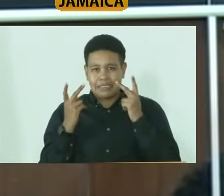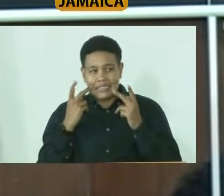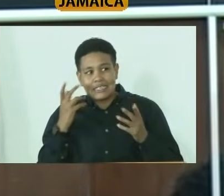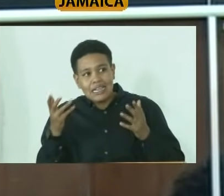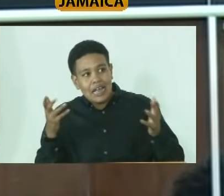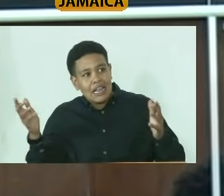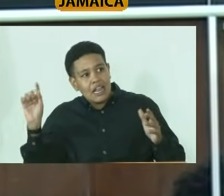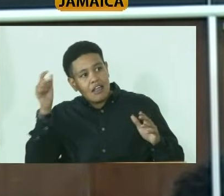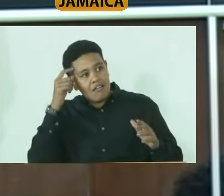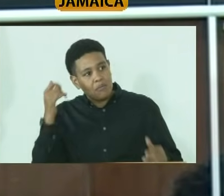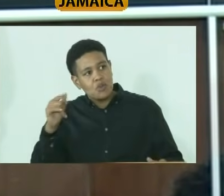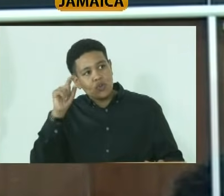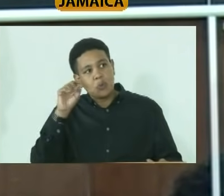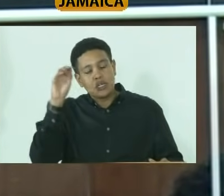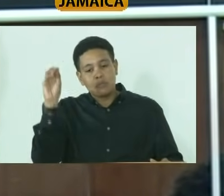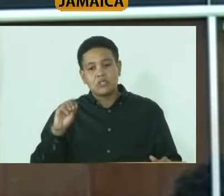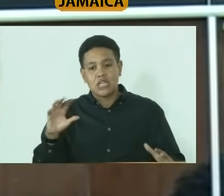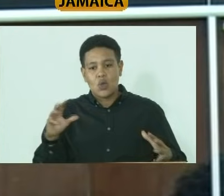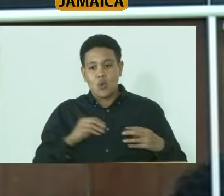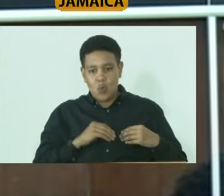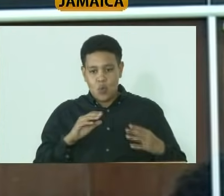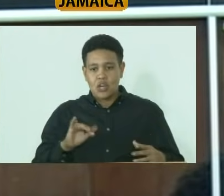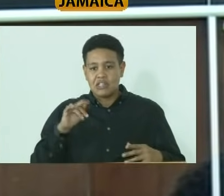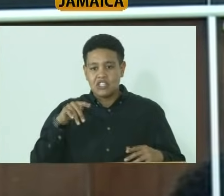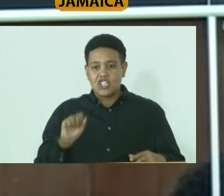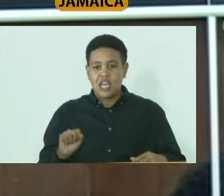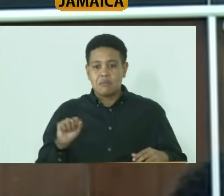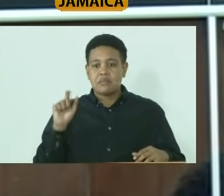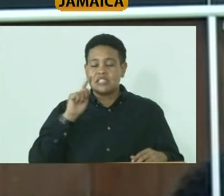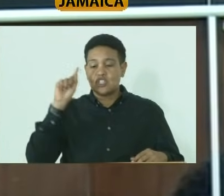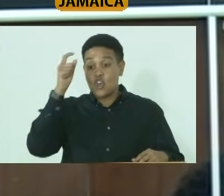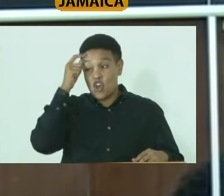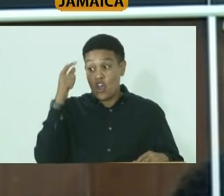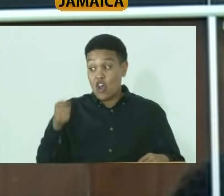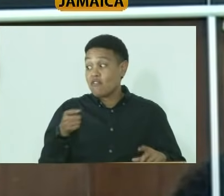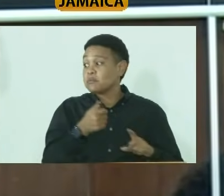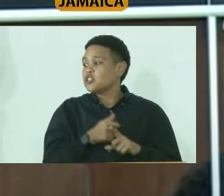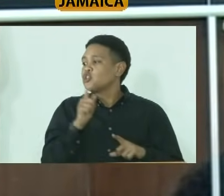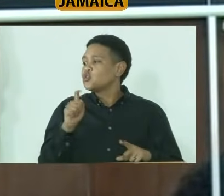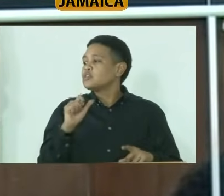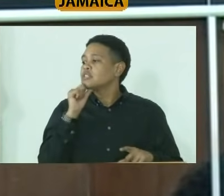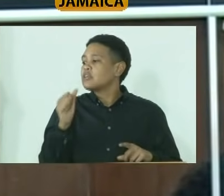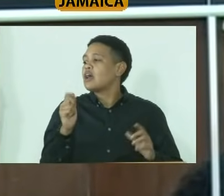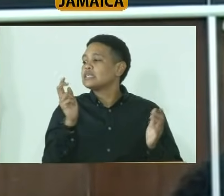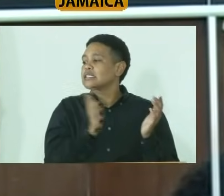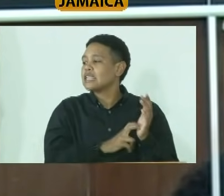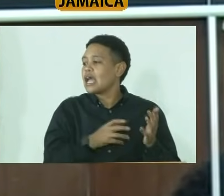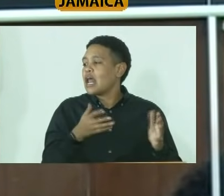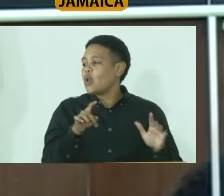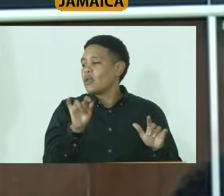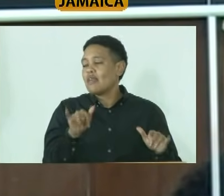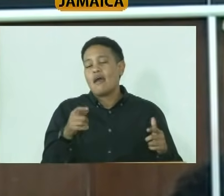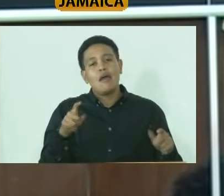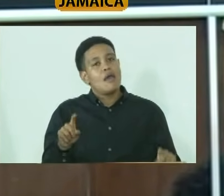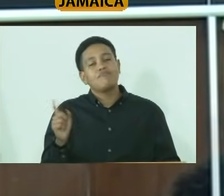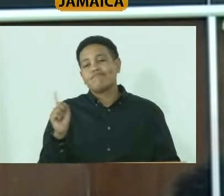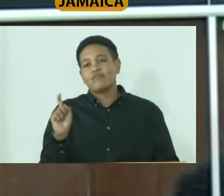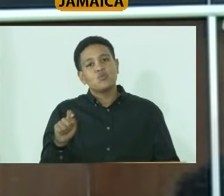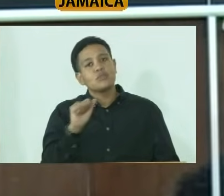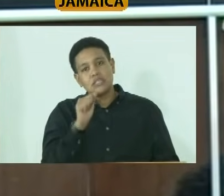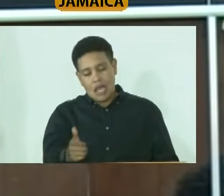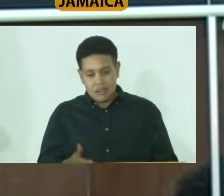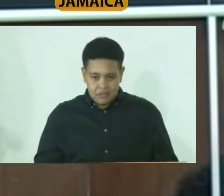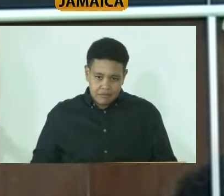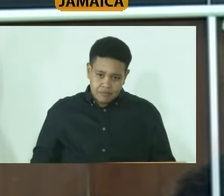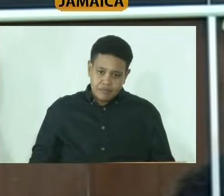is a 20% owner of JPS, and the government should not stand for this type of behavior.